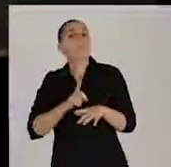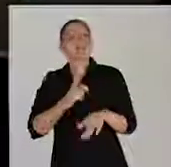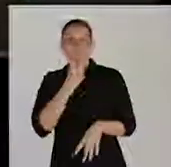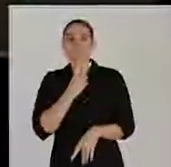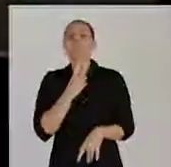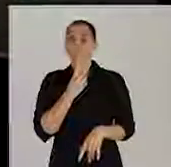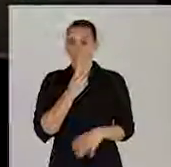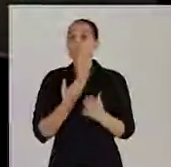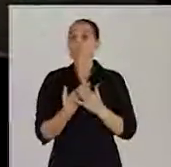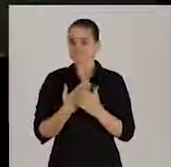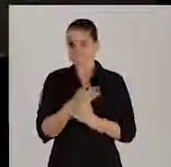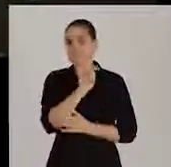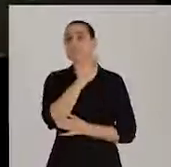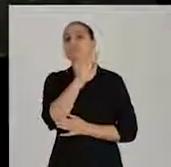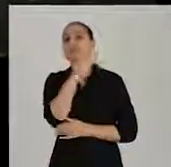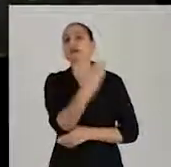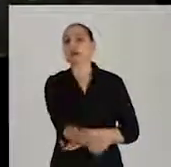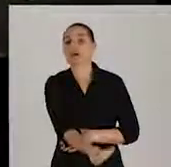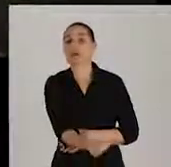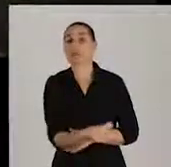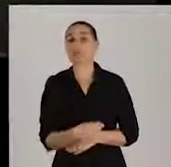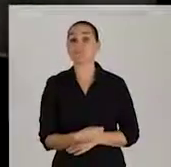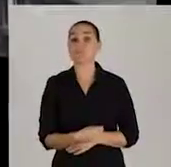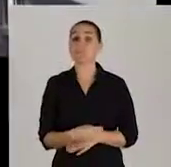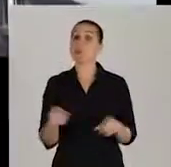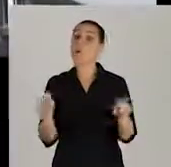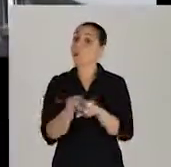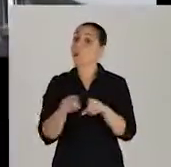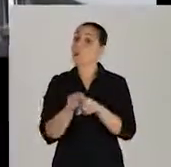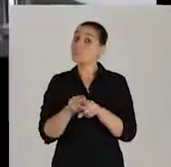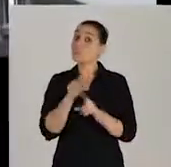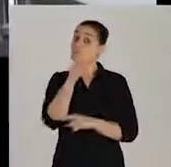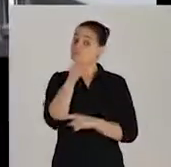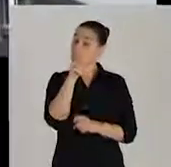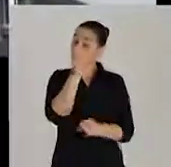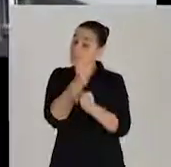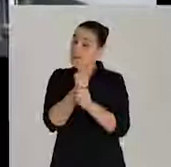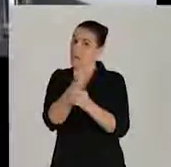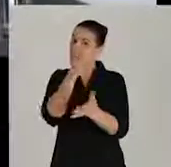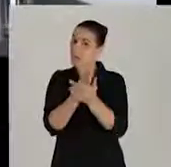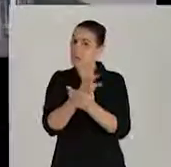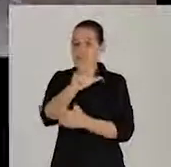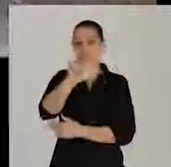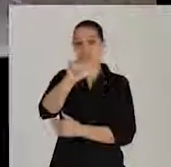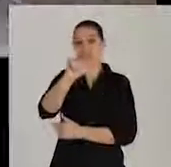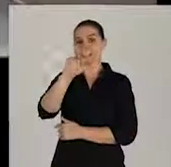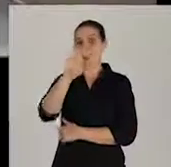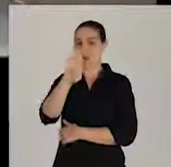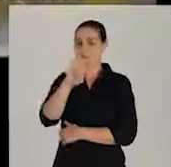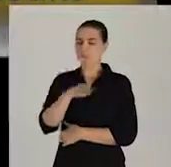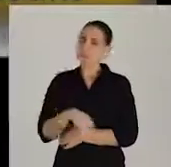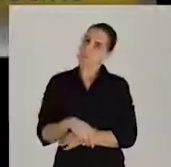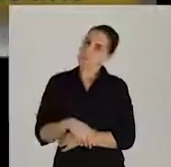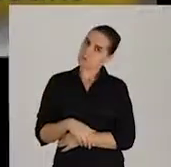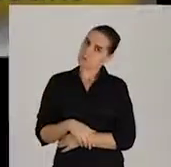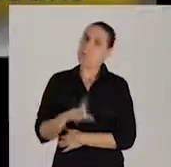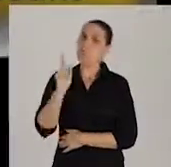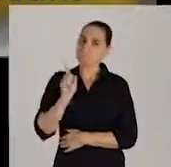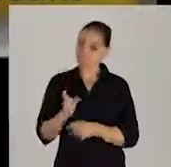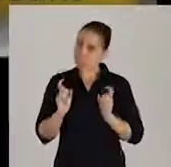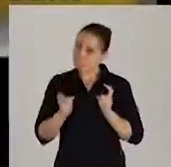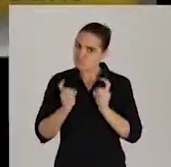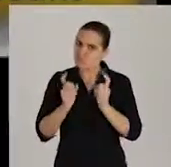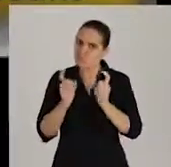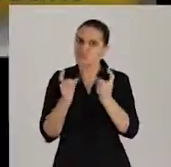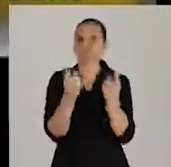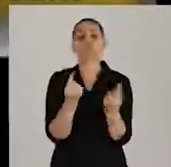Finally, as part of administrative control measures, lab staff and the infection control point person should monitor the